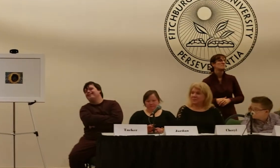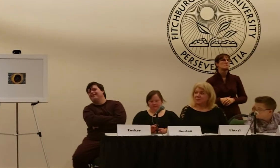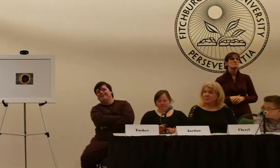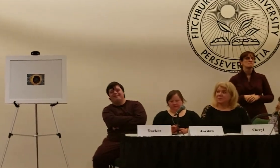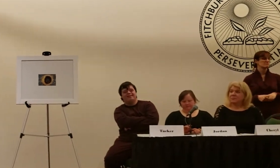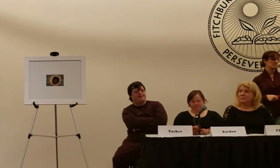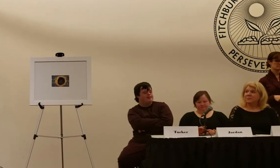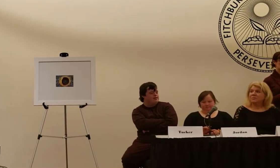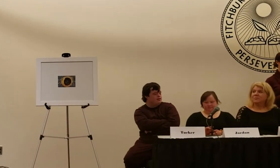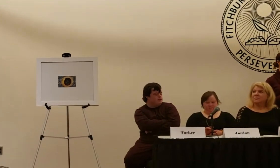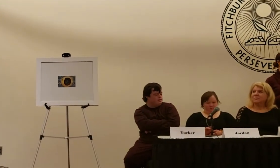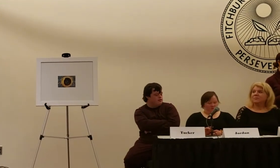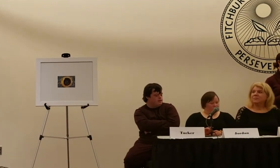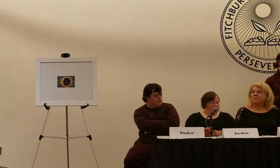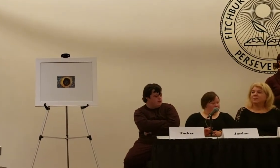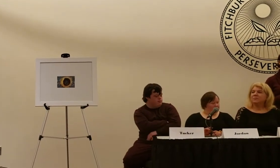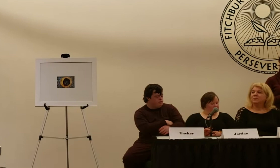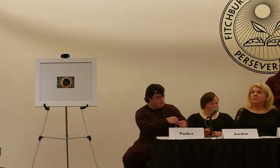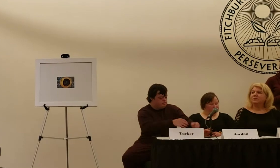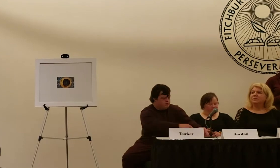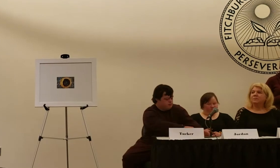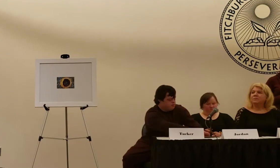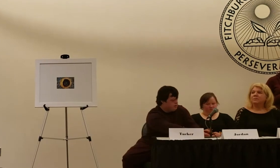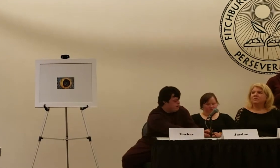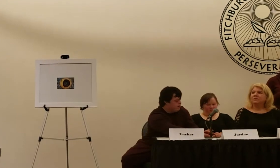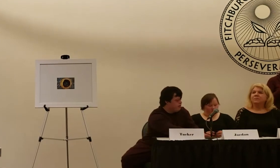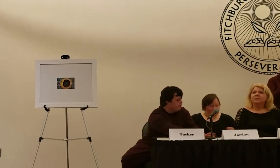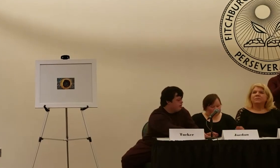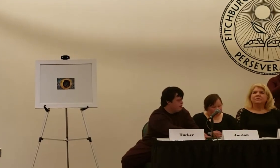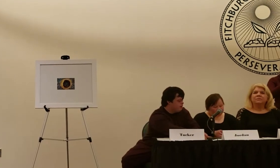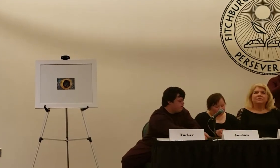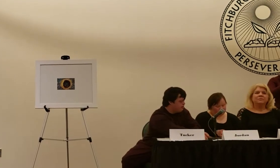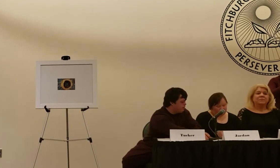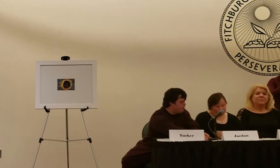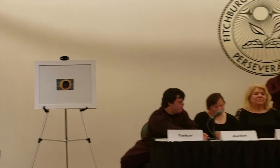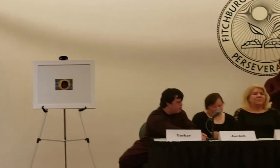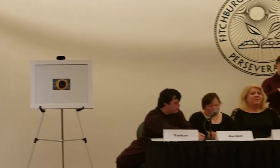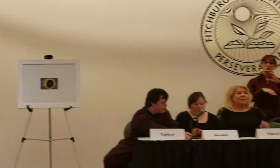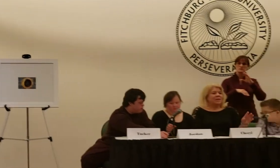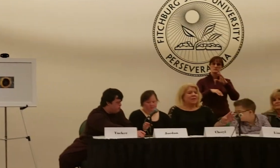Cheryl, what do you want to say to parents who are currently facing the challenge of school inclusion?